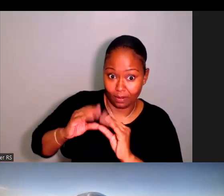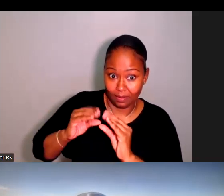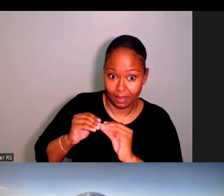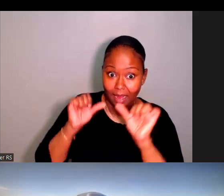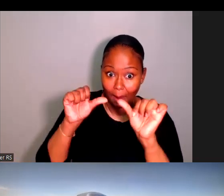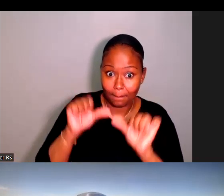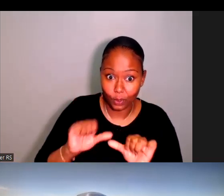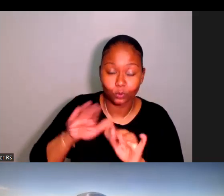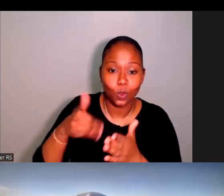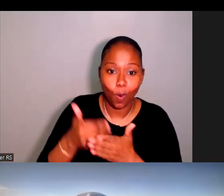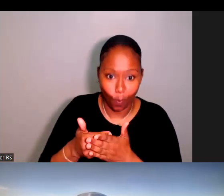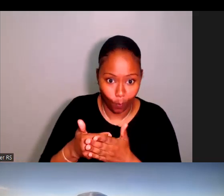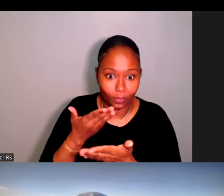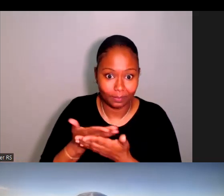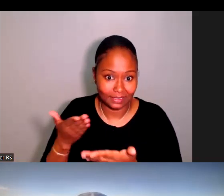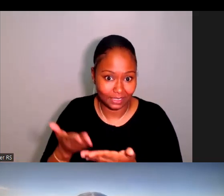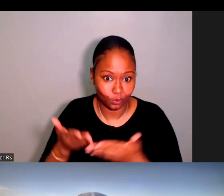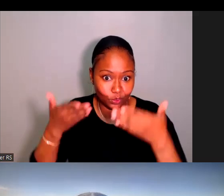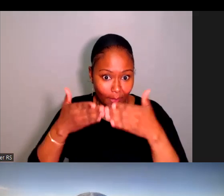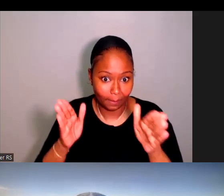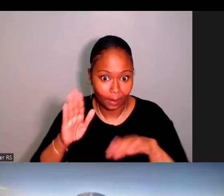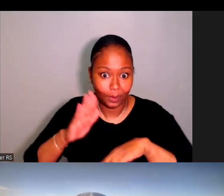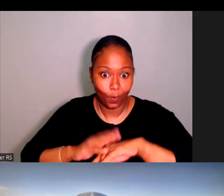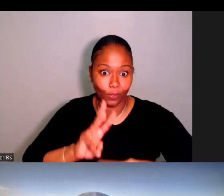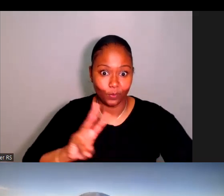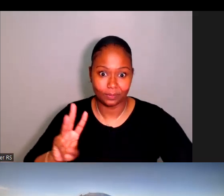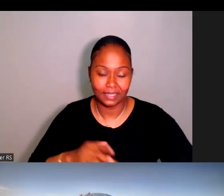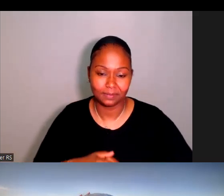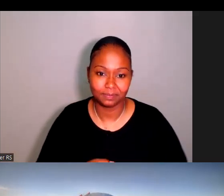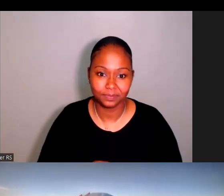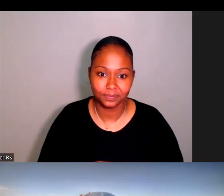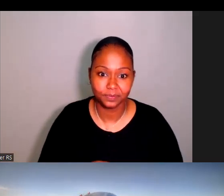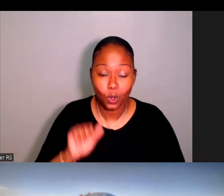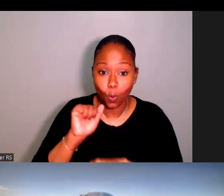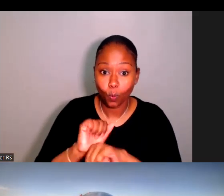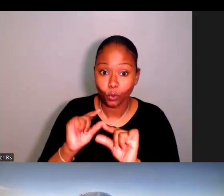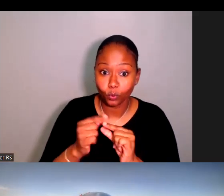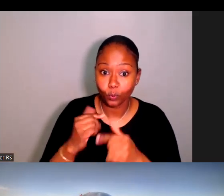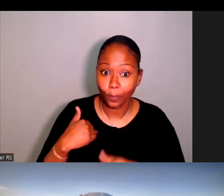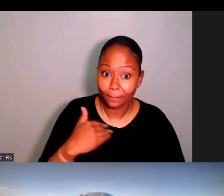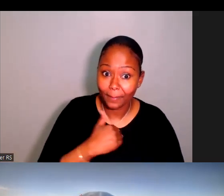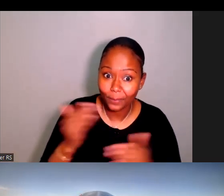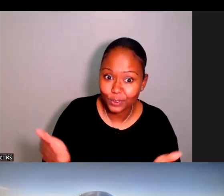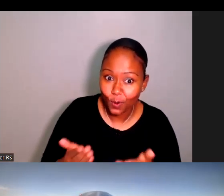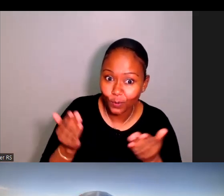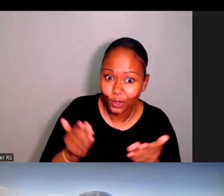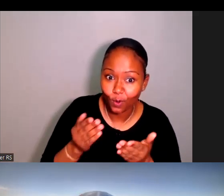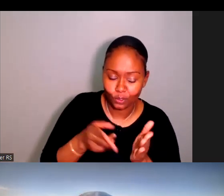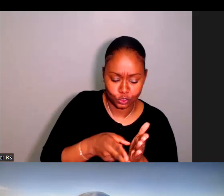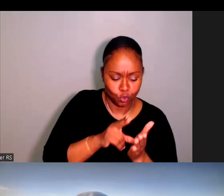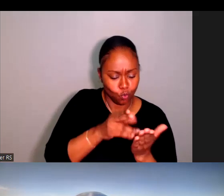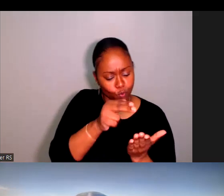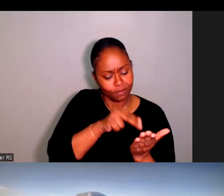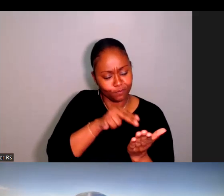the public on our website. Work group members are encouraged to review materials prior to